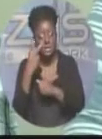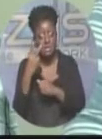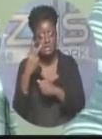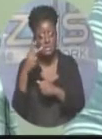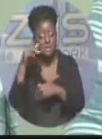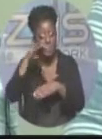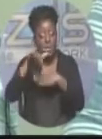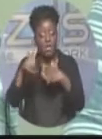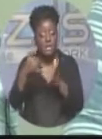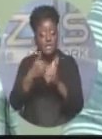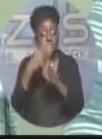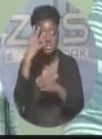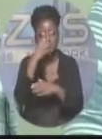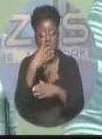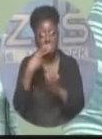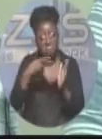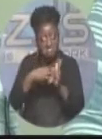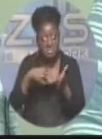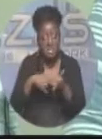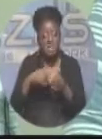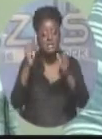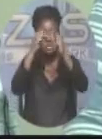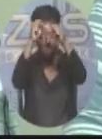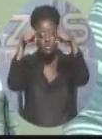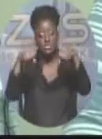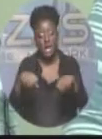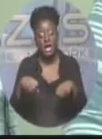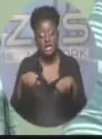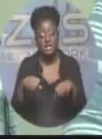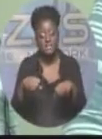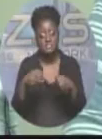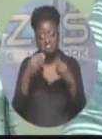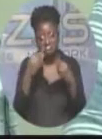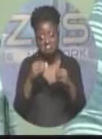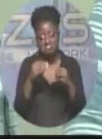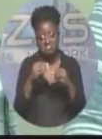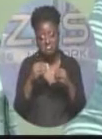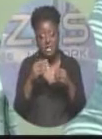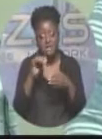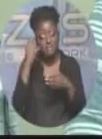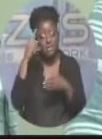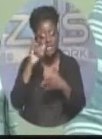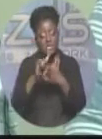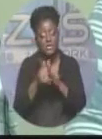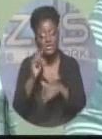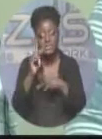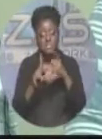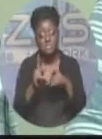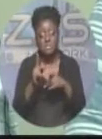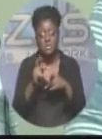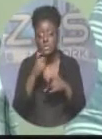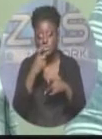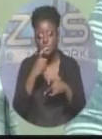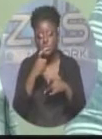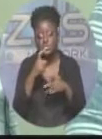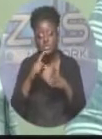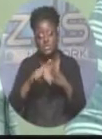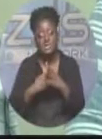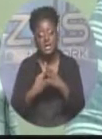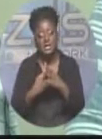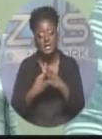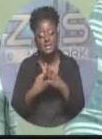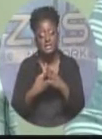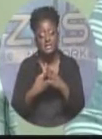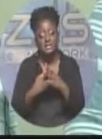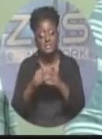shack of fame. And so for those persons whose shoulders we stand on, who we start to immortalize, to